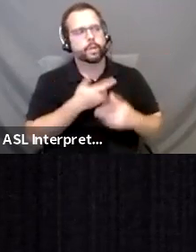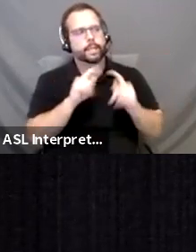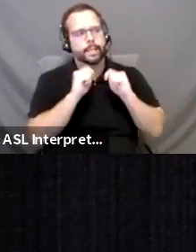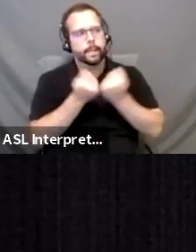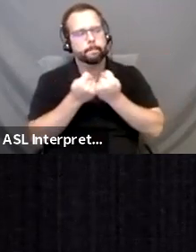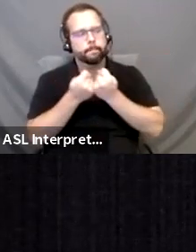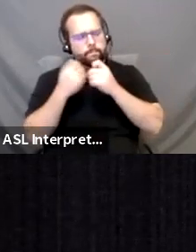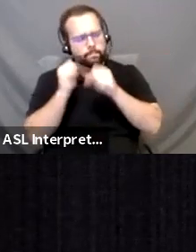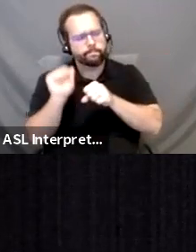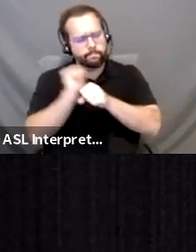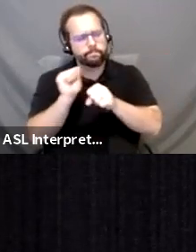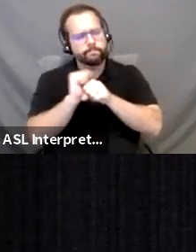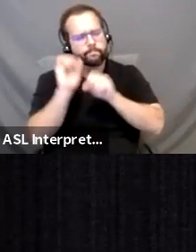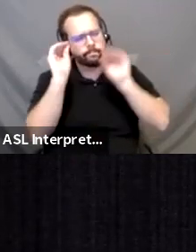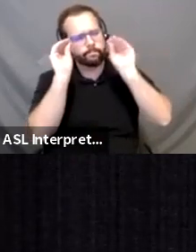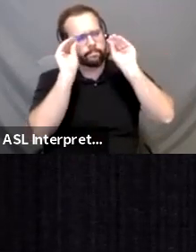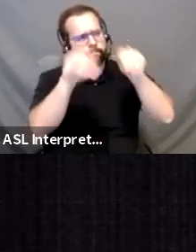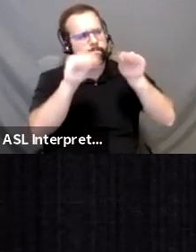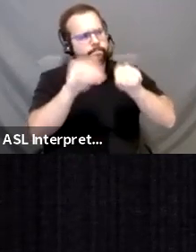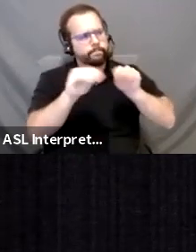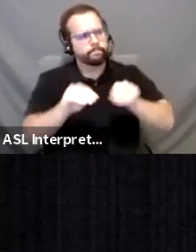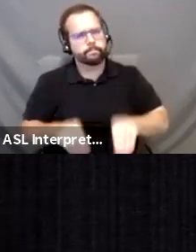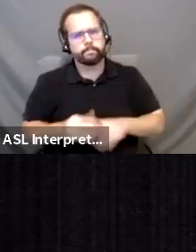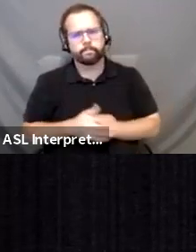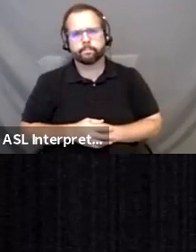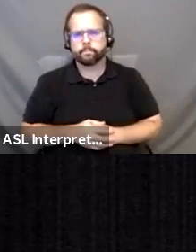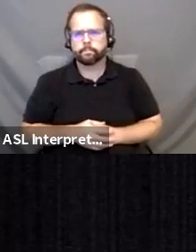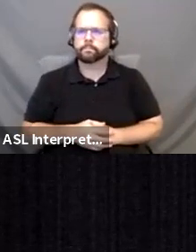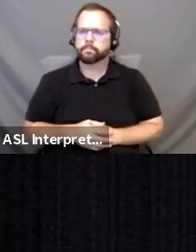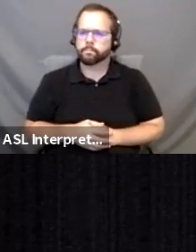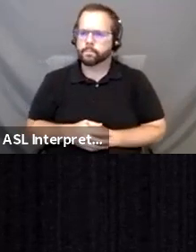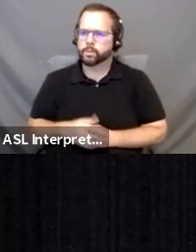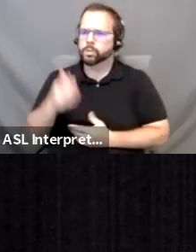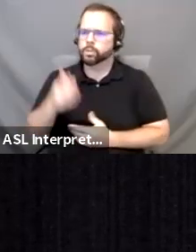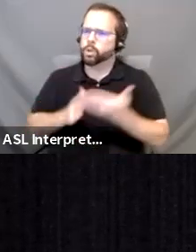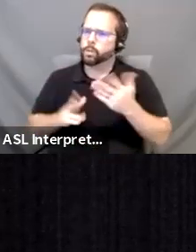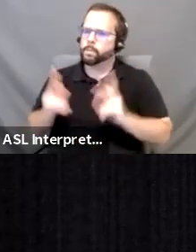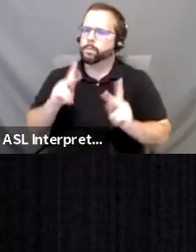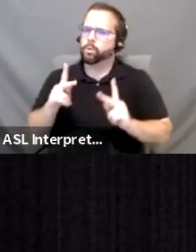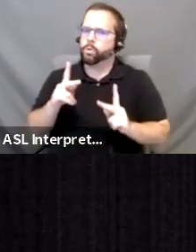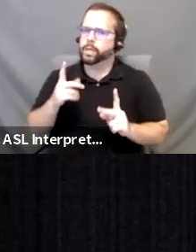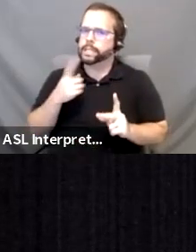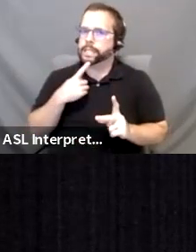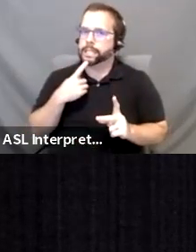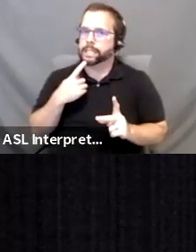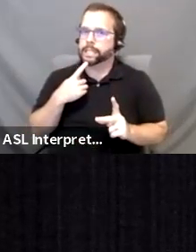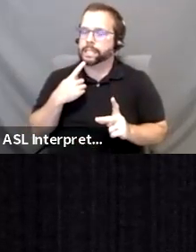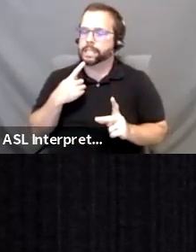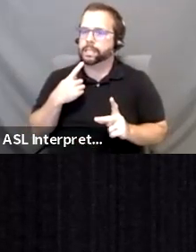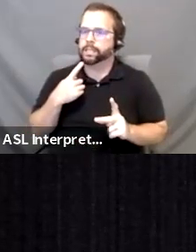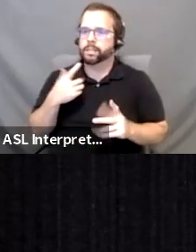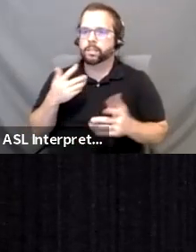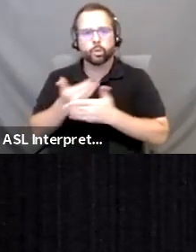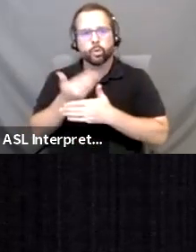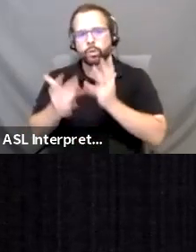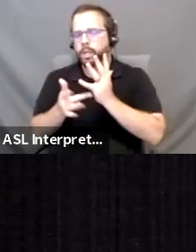Awesome. Do you find it's, because I'm hearing mixed reviews. There's some people that have said some people are just struggling with the new